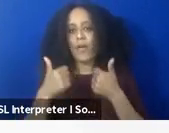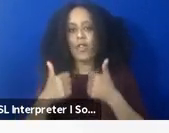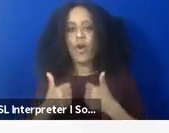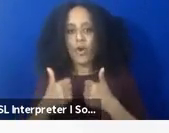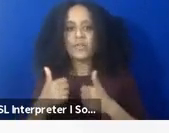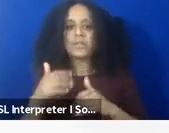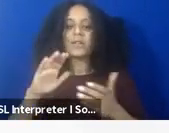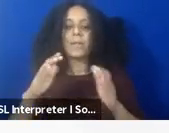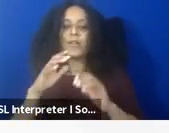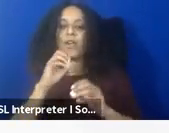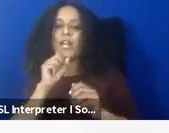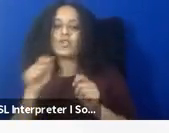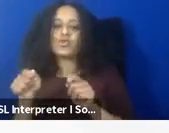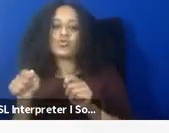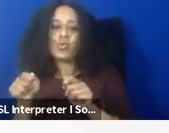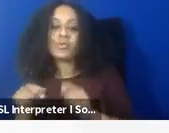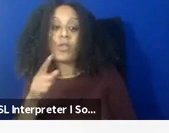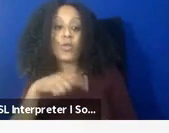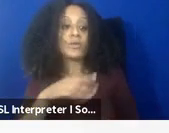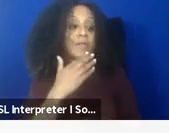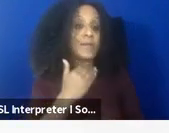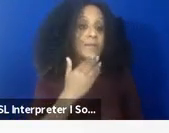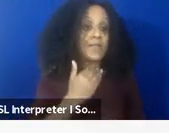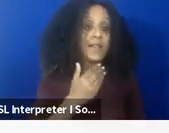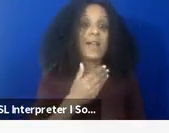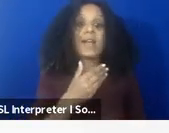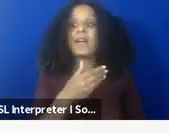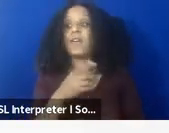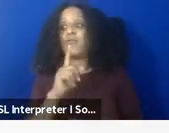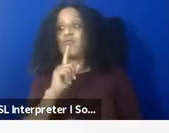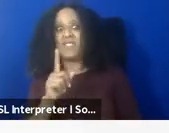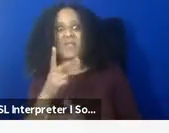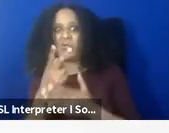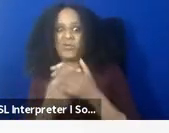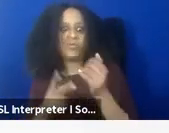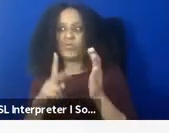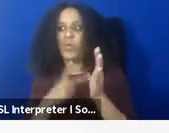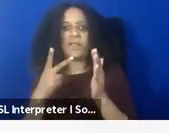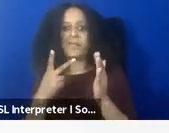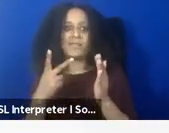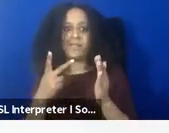controls. And for those with diabetes and vestibular function, the risk of falls was twice as high.